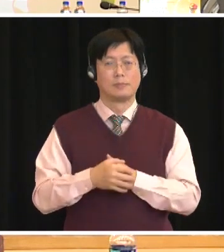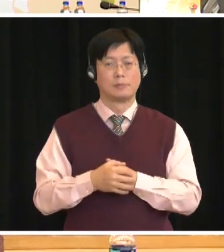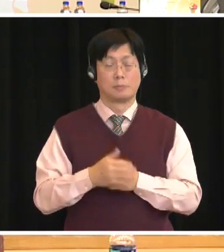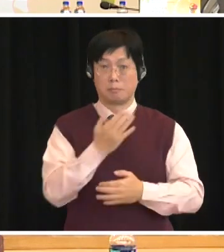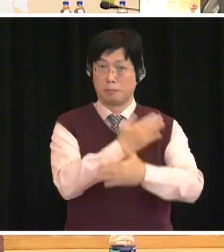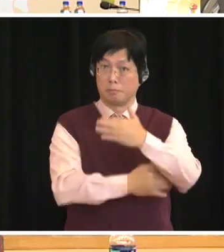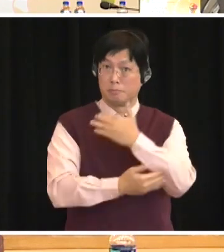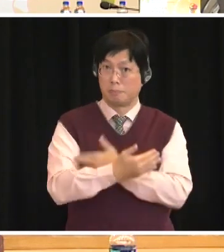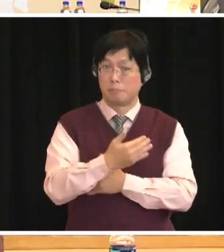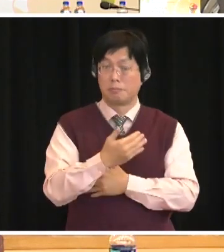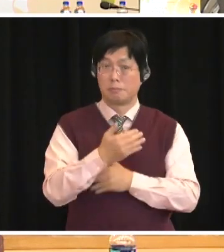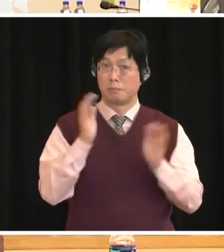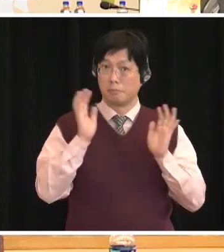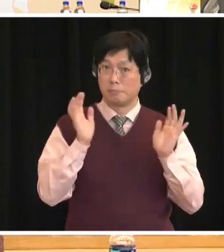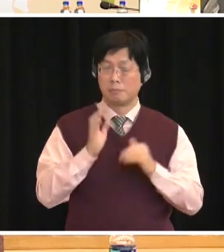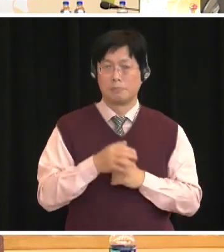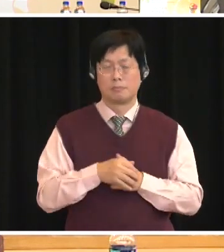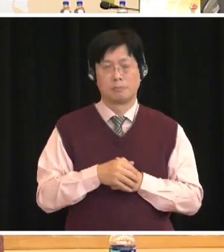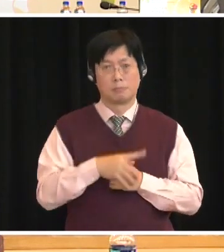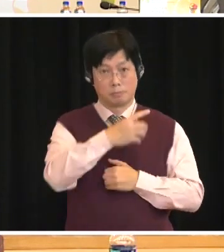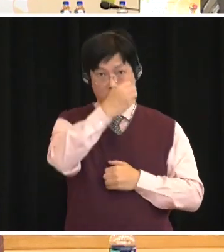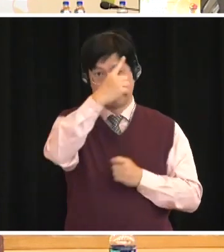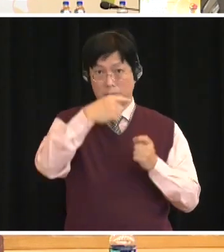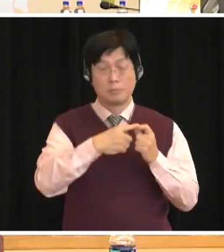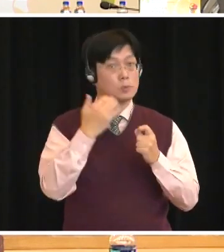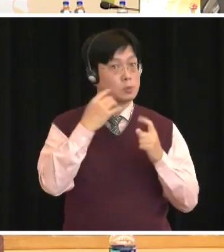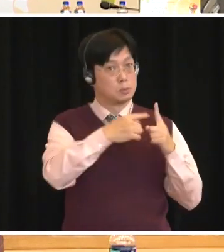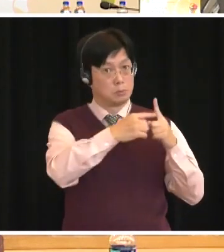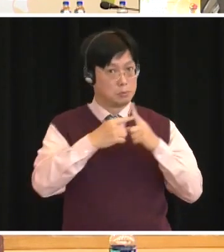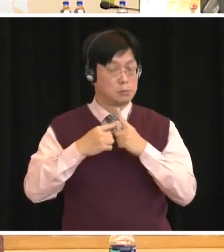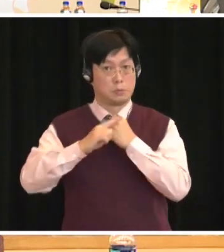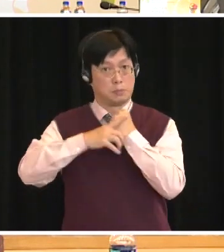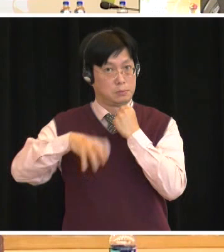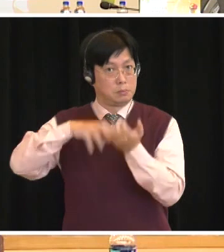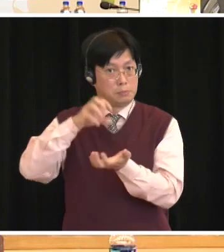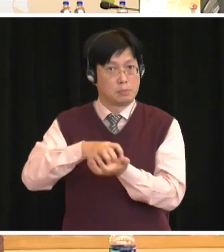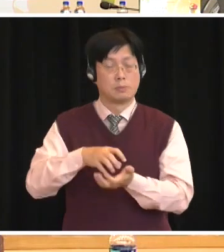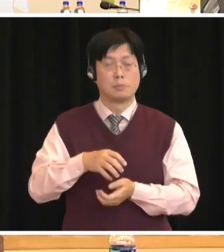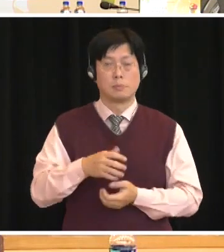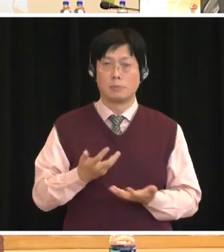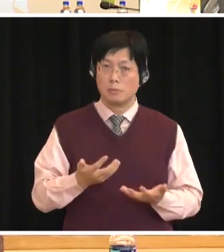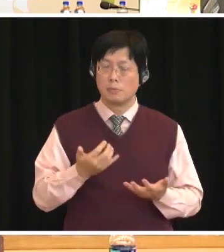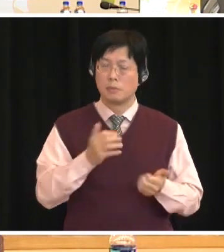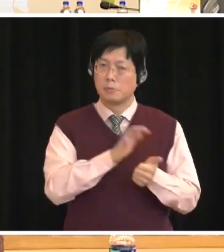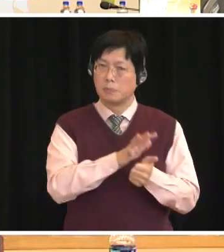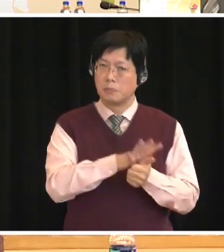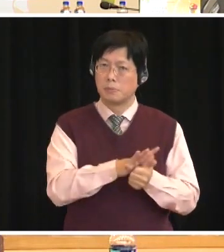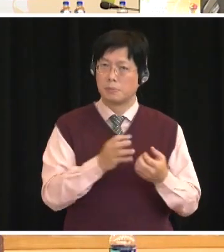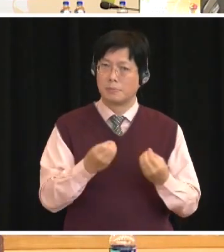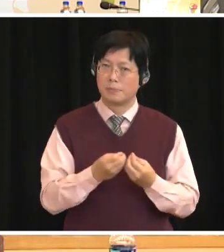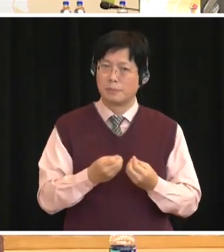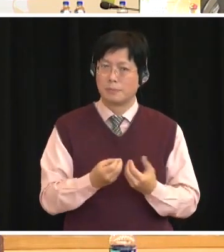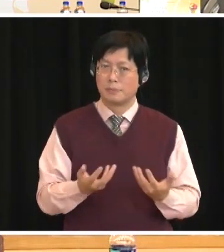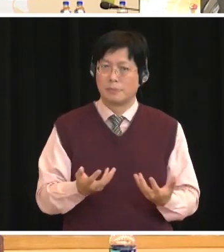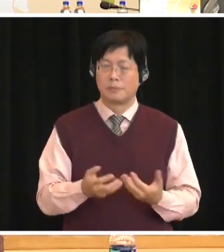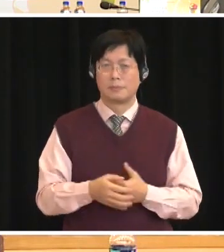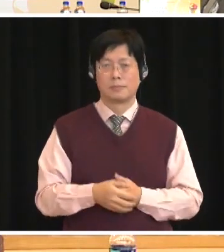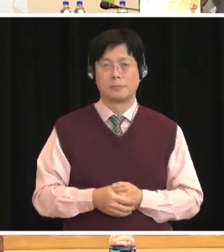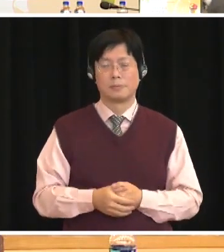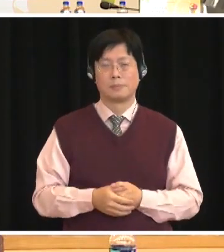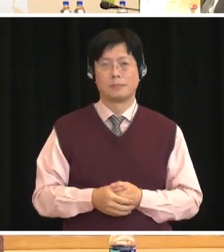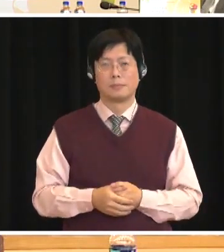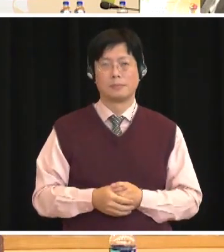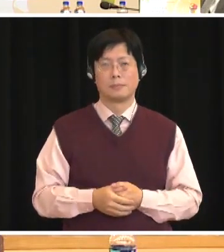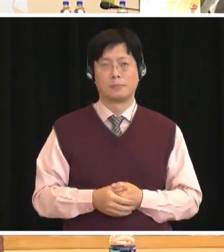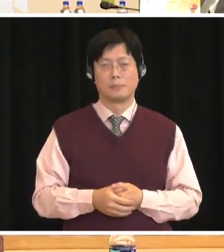In addition, for children with disabilities and they serve as witnesses in the